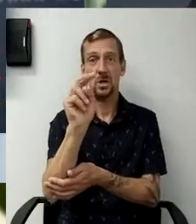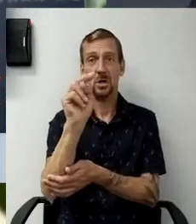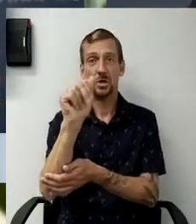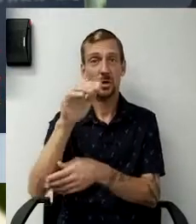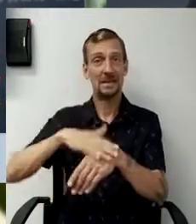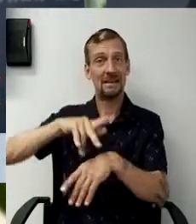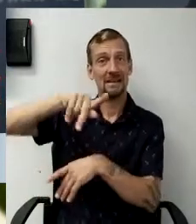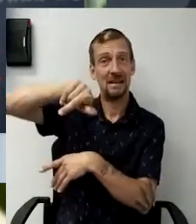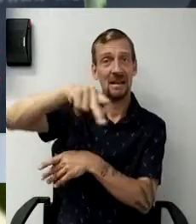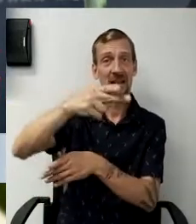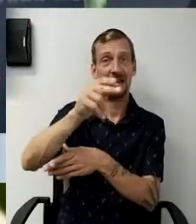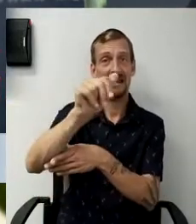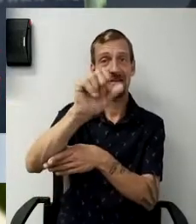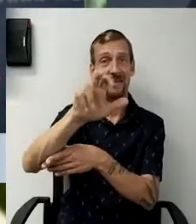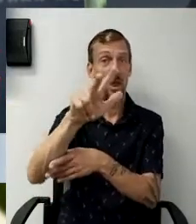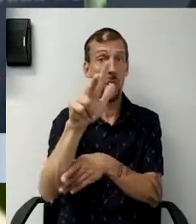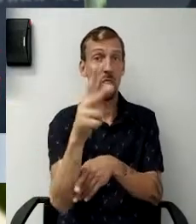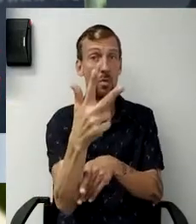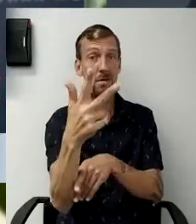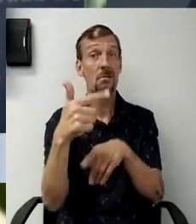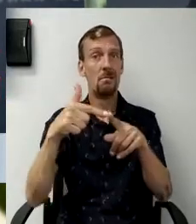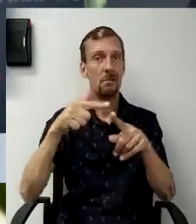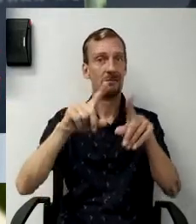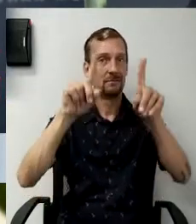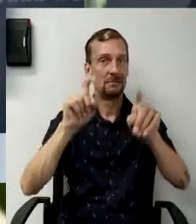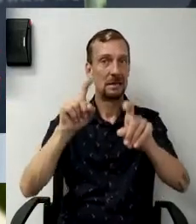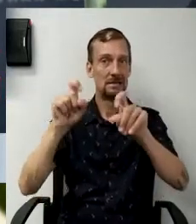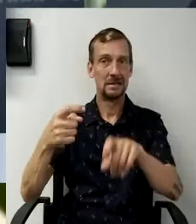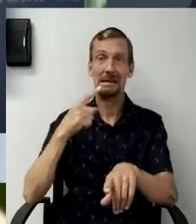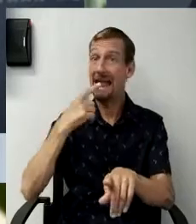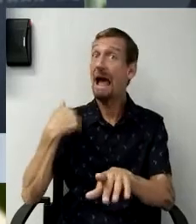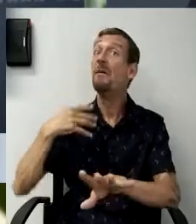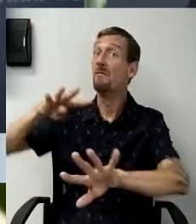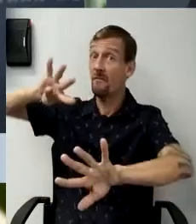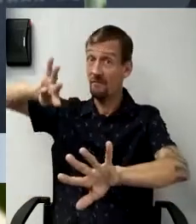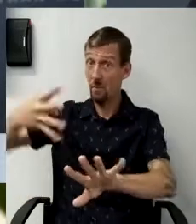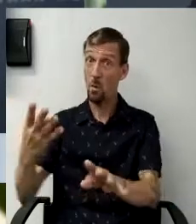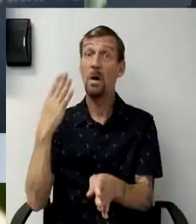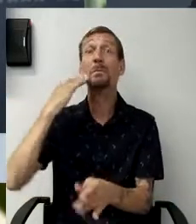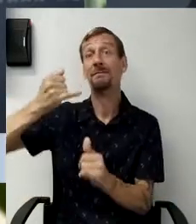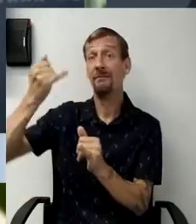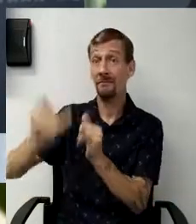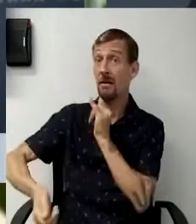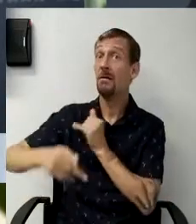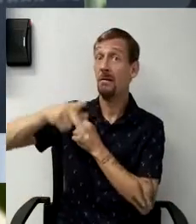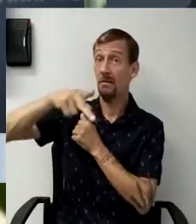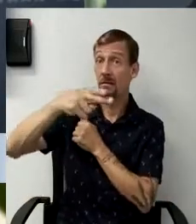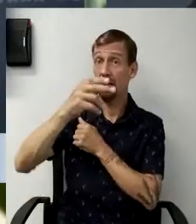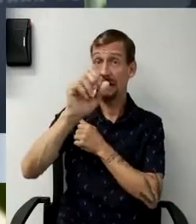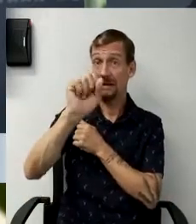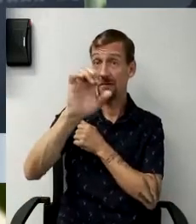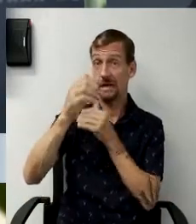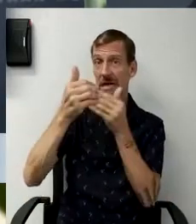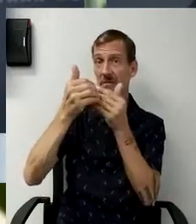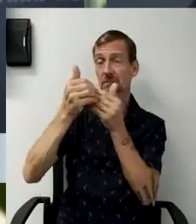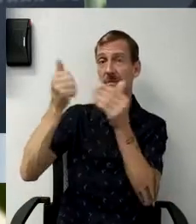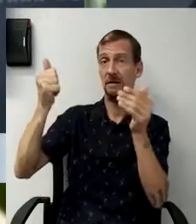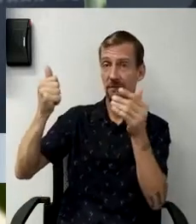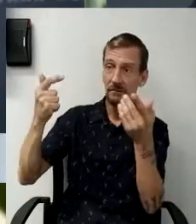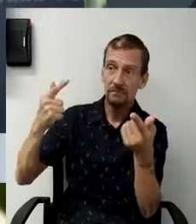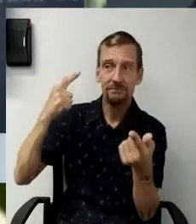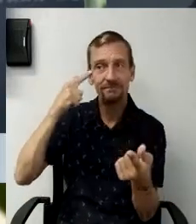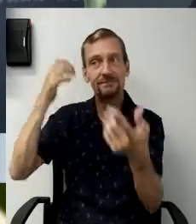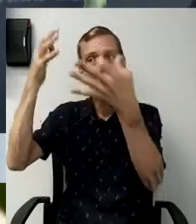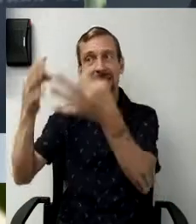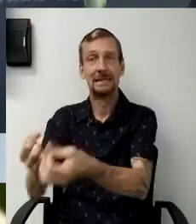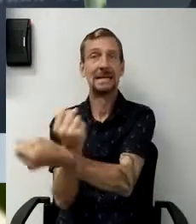phase 3 of its testing. There is a fourth phase, the final phase, before it's deemed